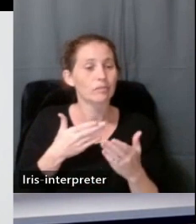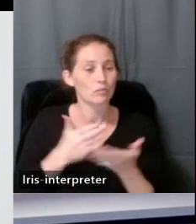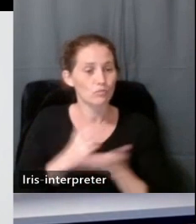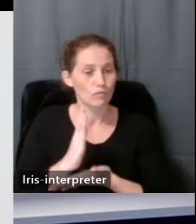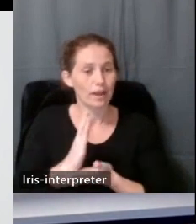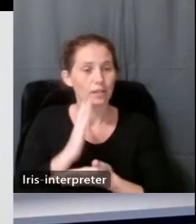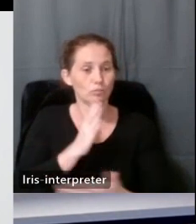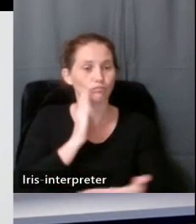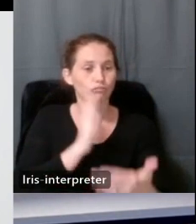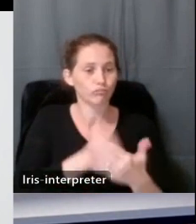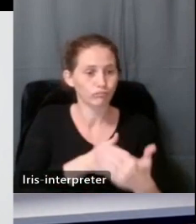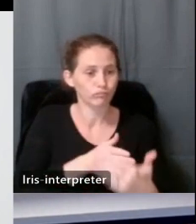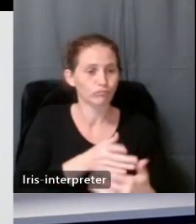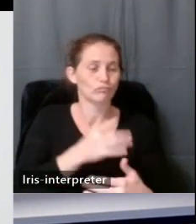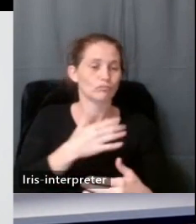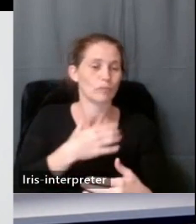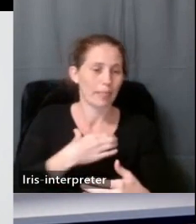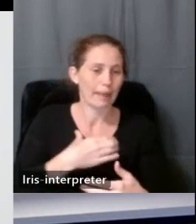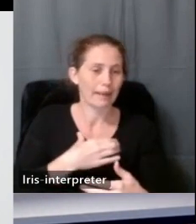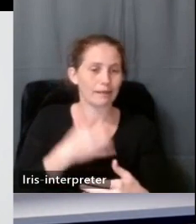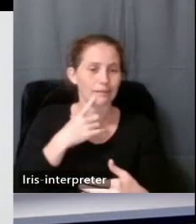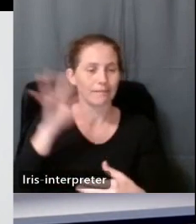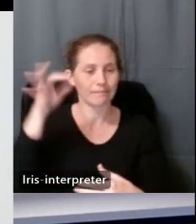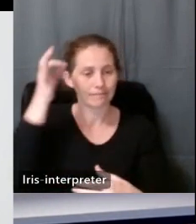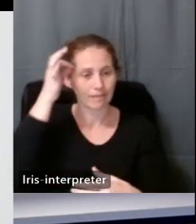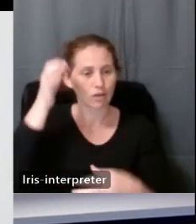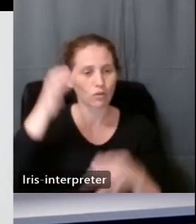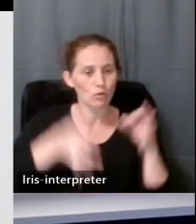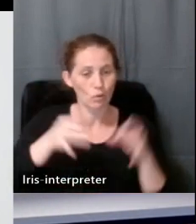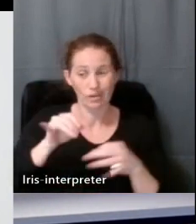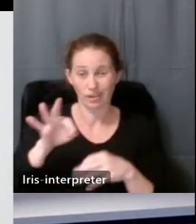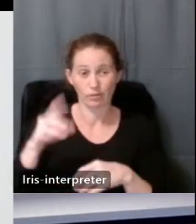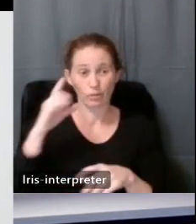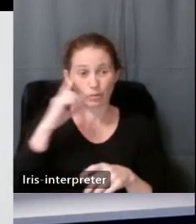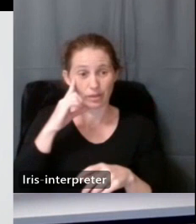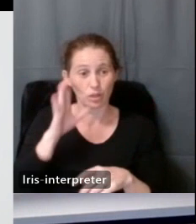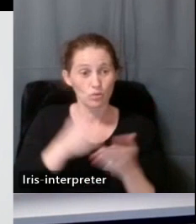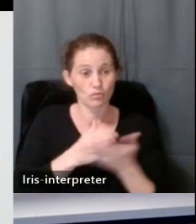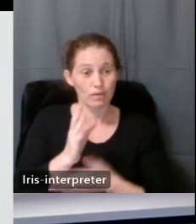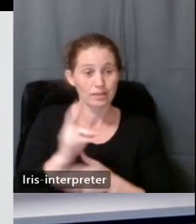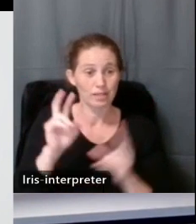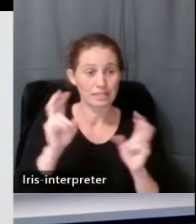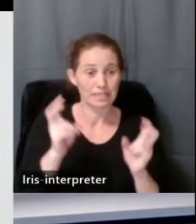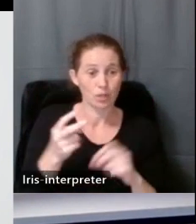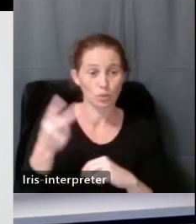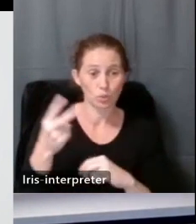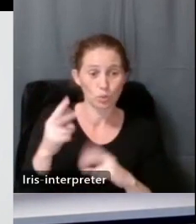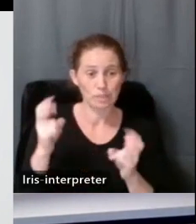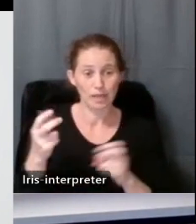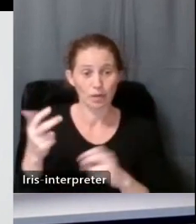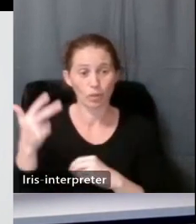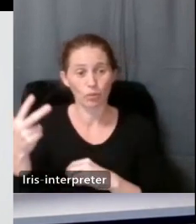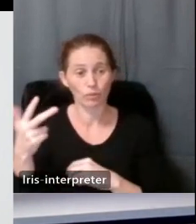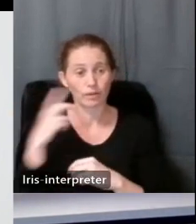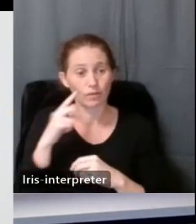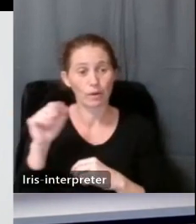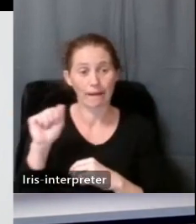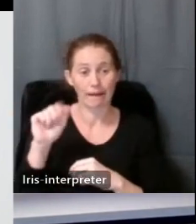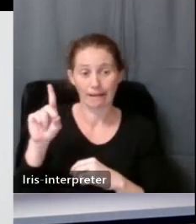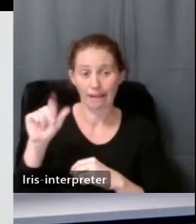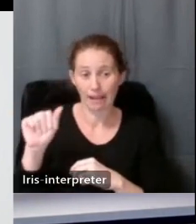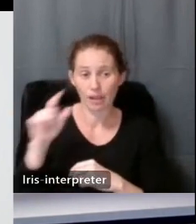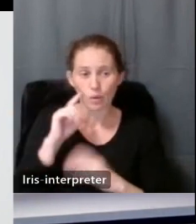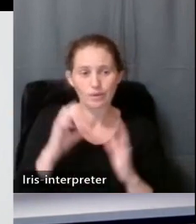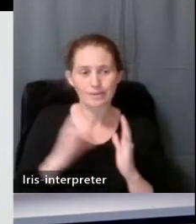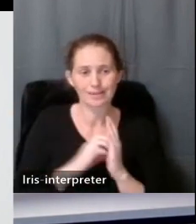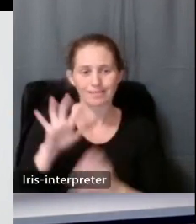federal court if you think that your rights under Title II or under Title III of the ADA or